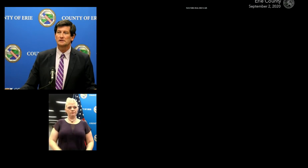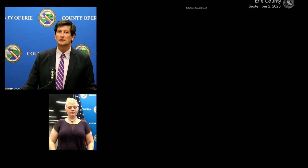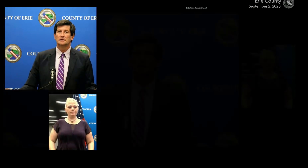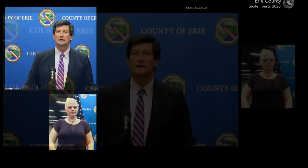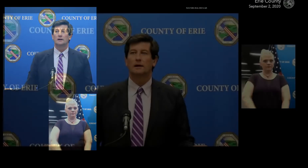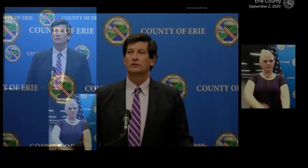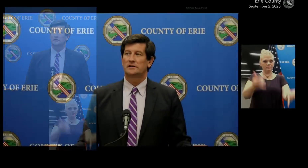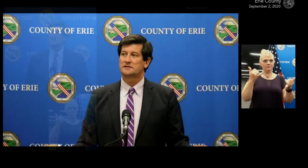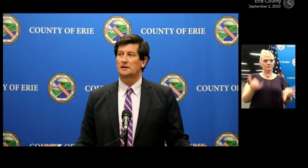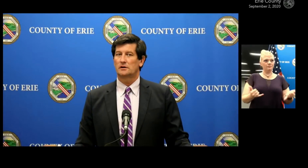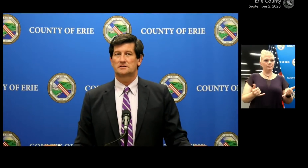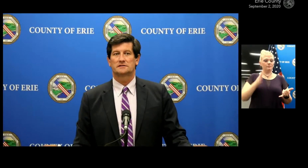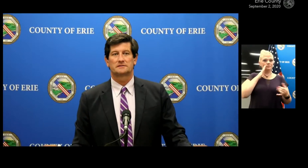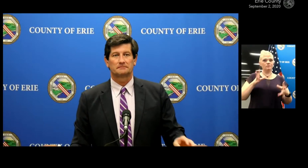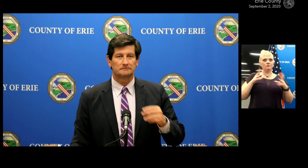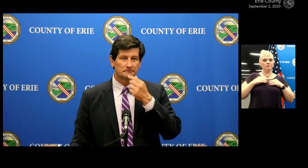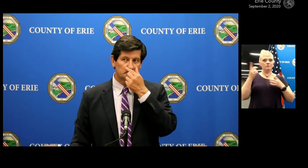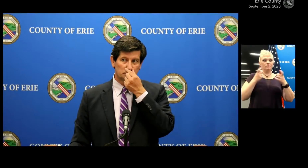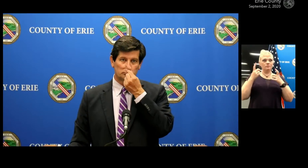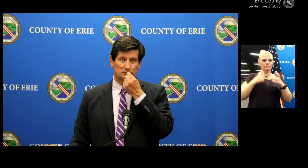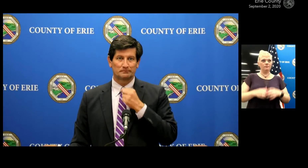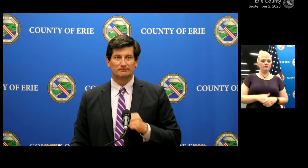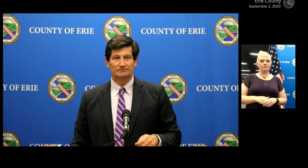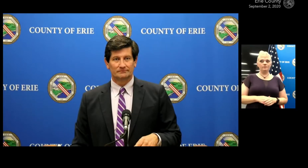that, I will entertain questions.